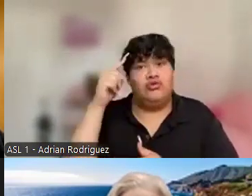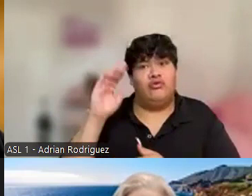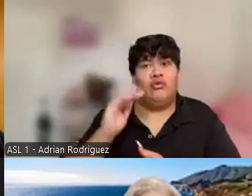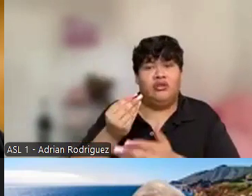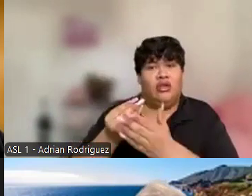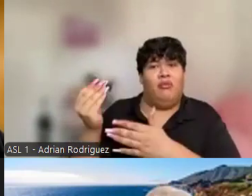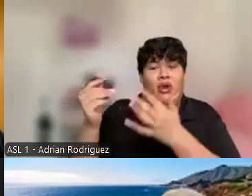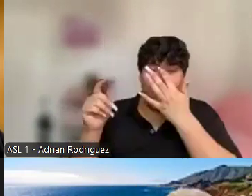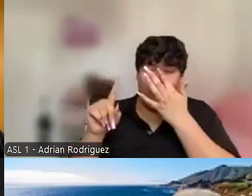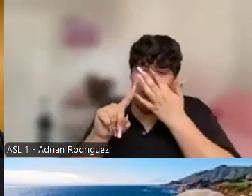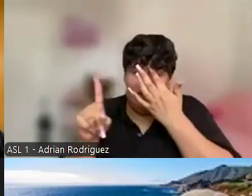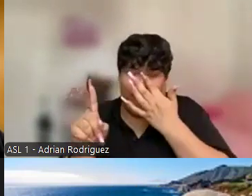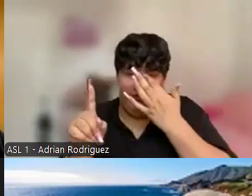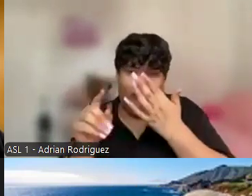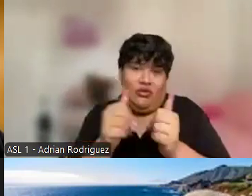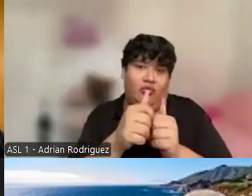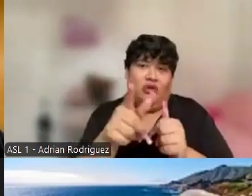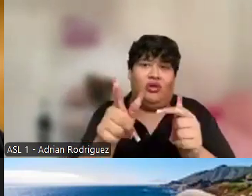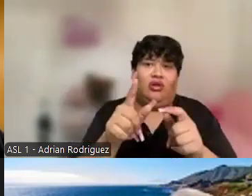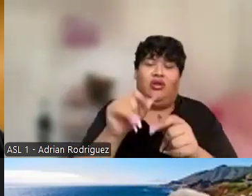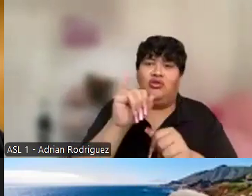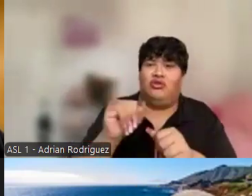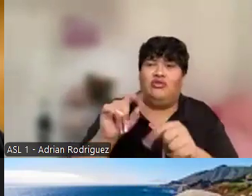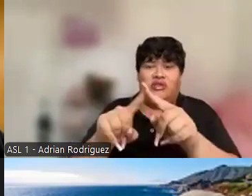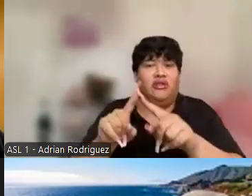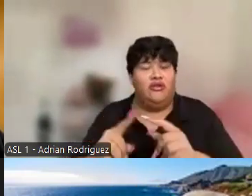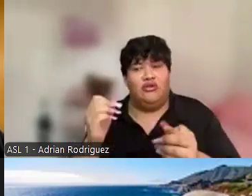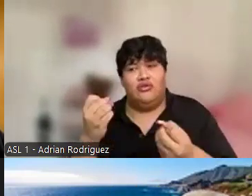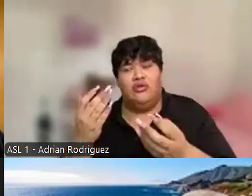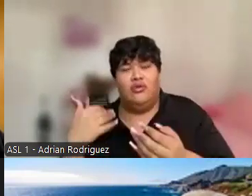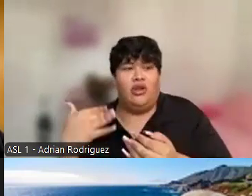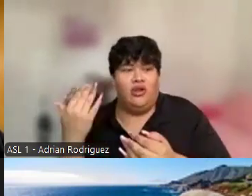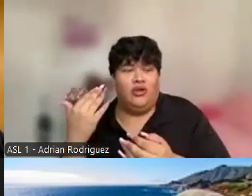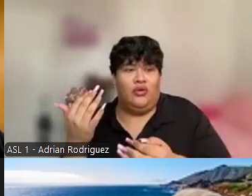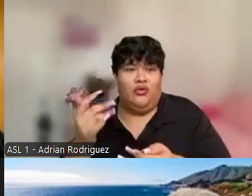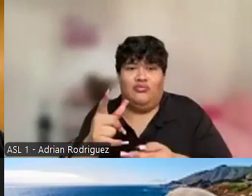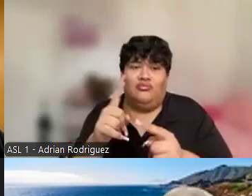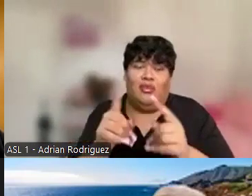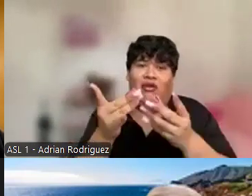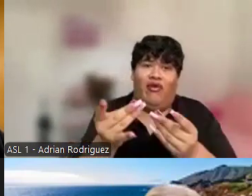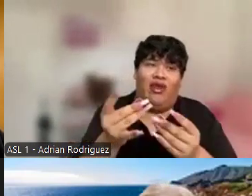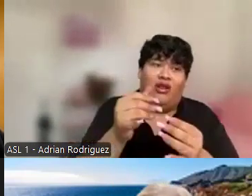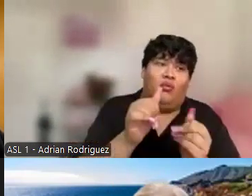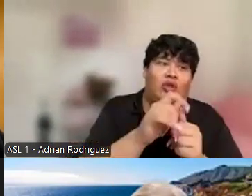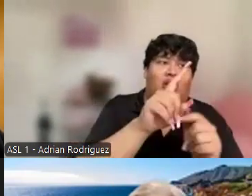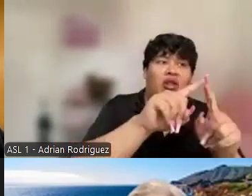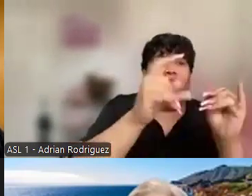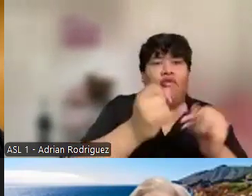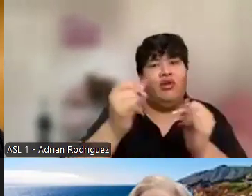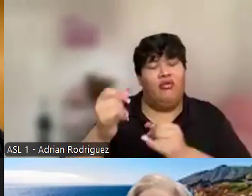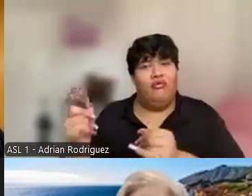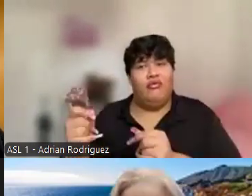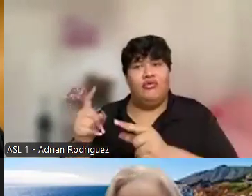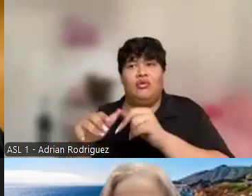Illinois. So there's other complexities associated with insurance that may also affect what individuals encounter when they're